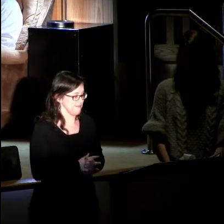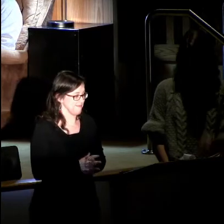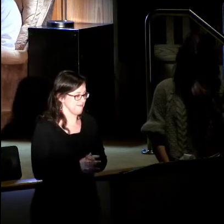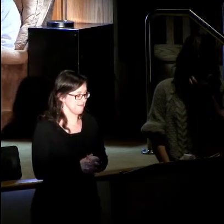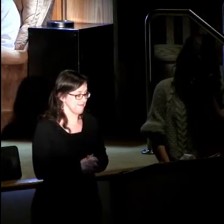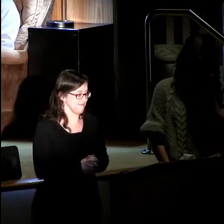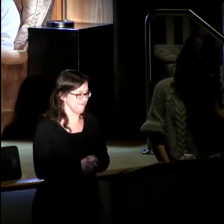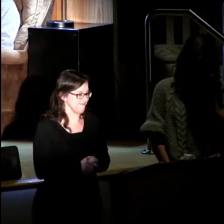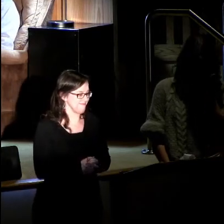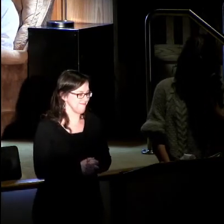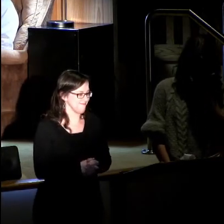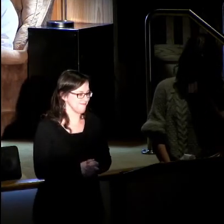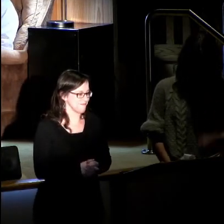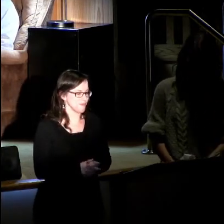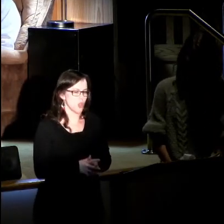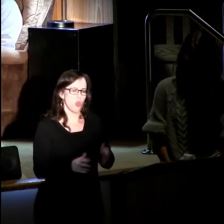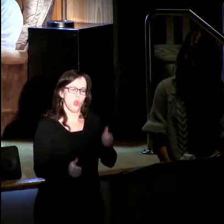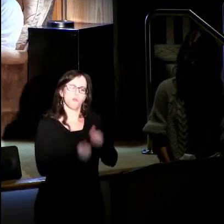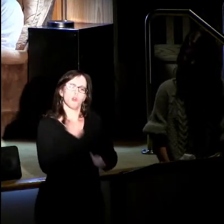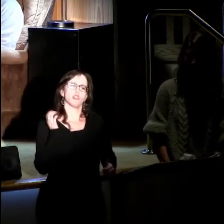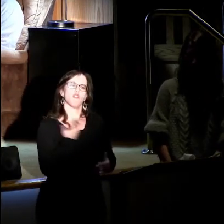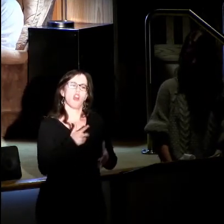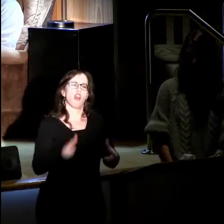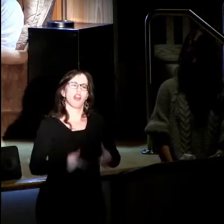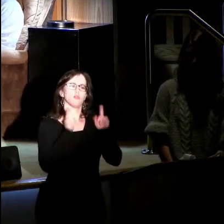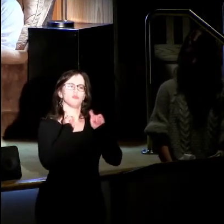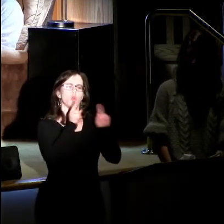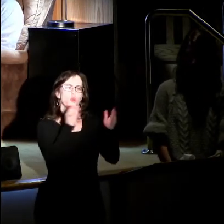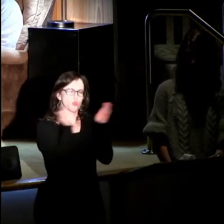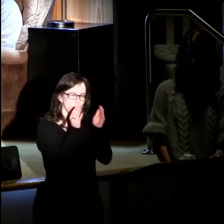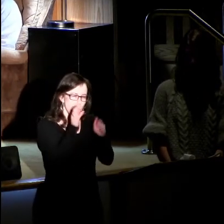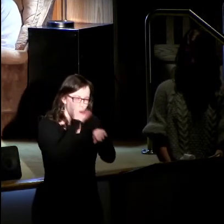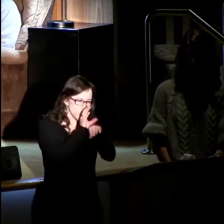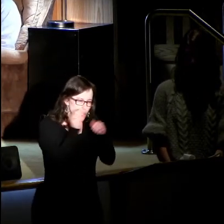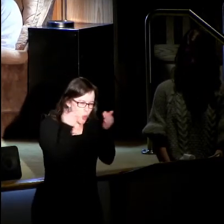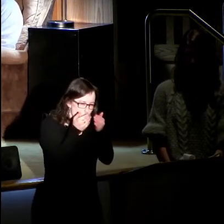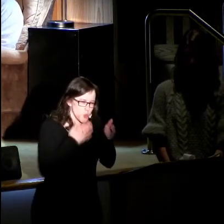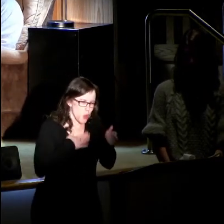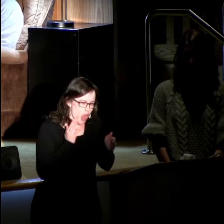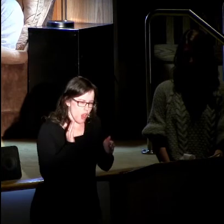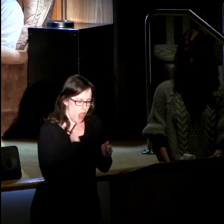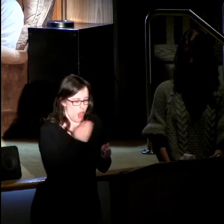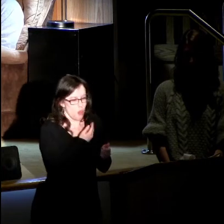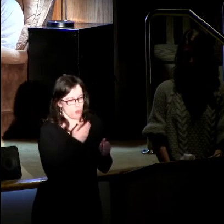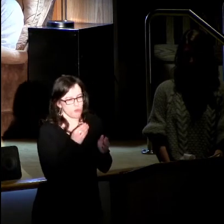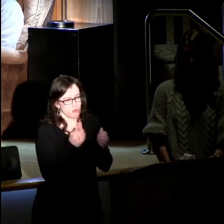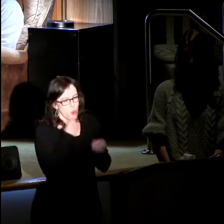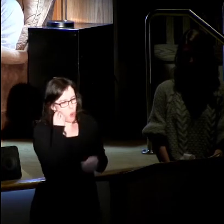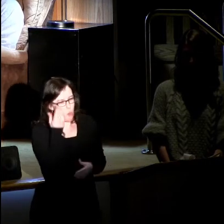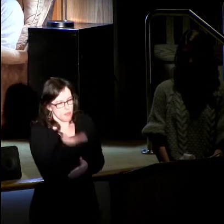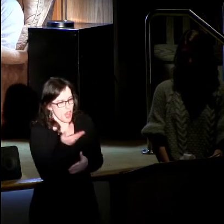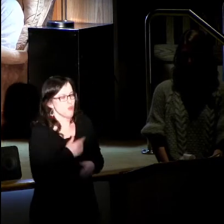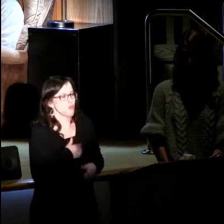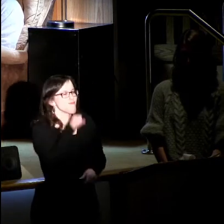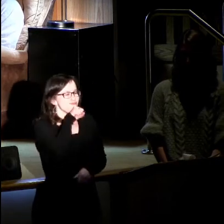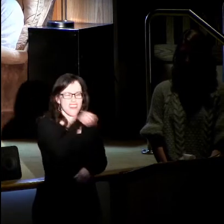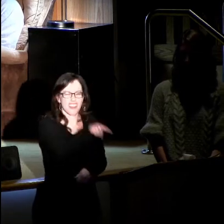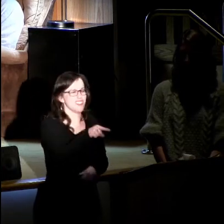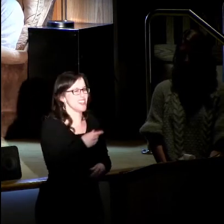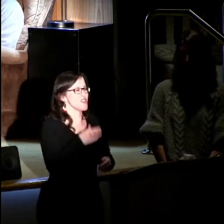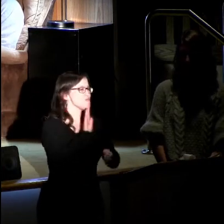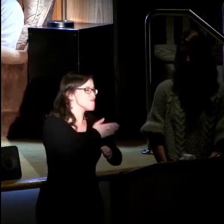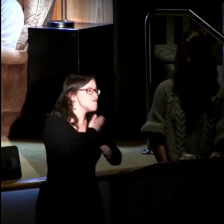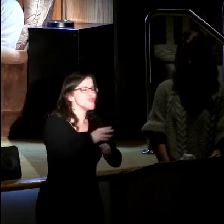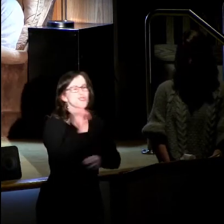Much of our lives revolved around the little church 4 blocks north of our apartment. We loved it there. The music, the